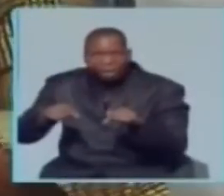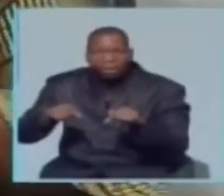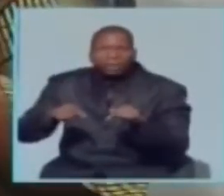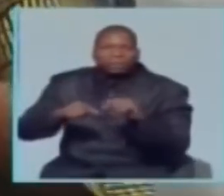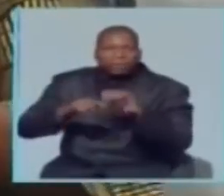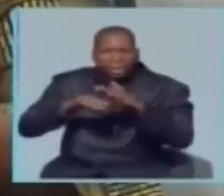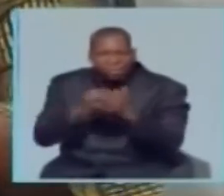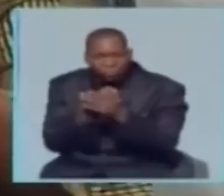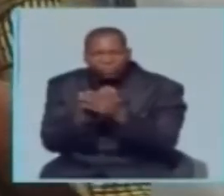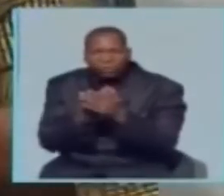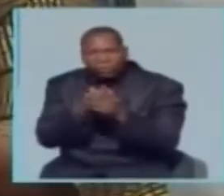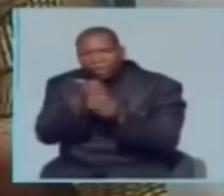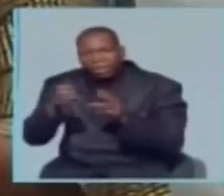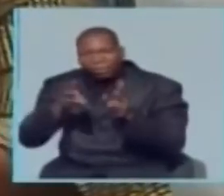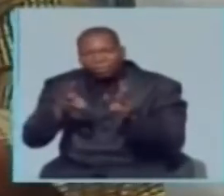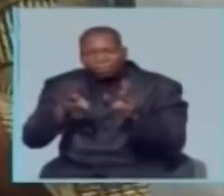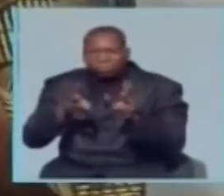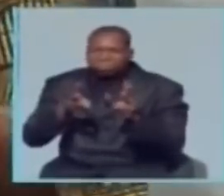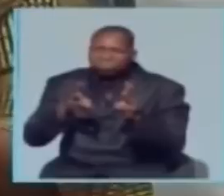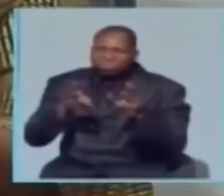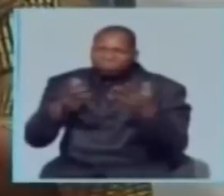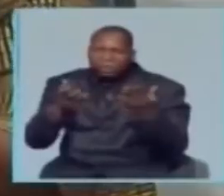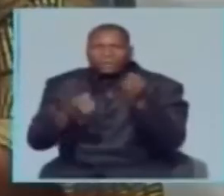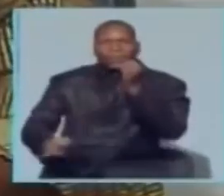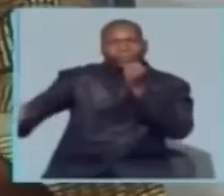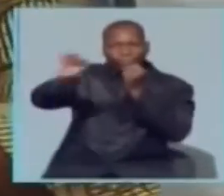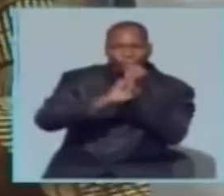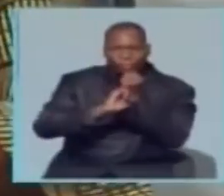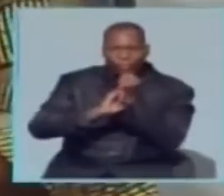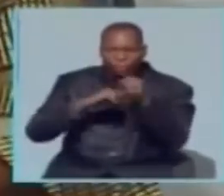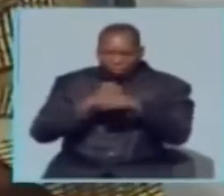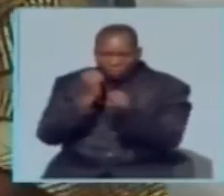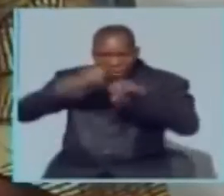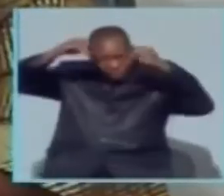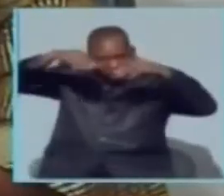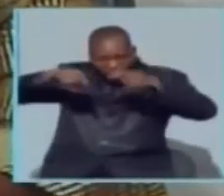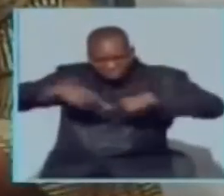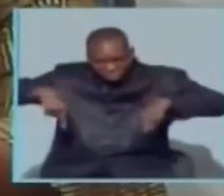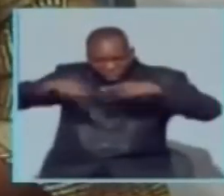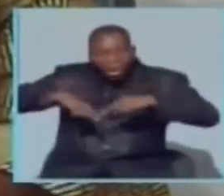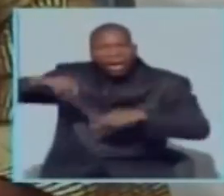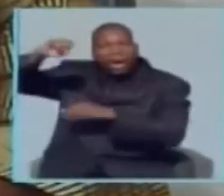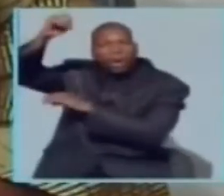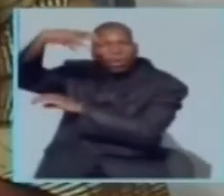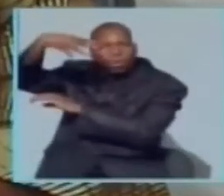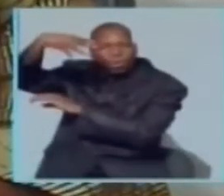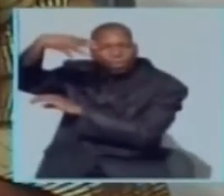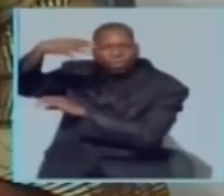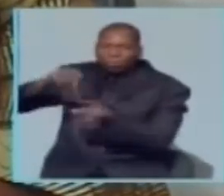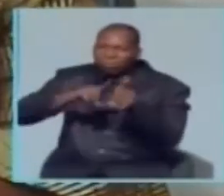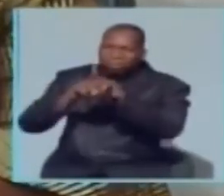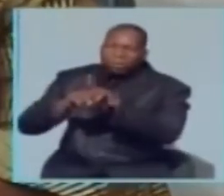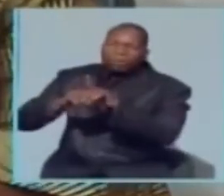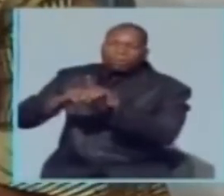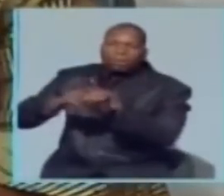supply from other sources, importation, inland generation, solar, and hopefully from biofuel as